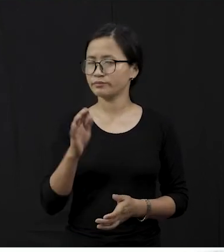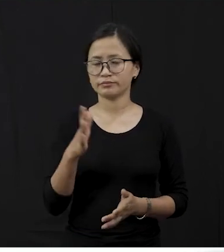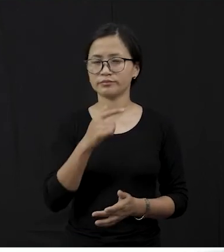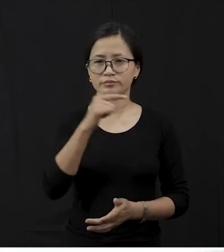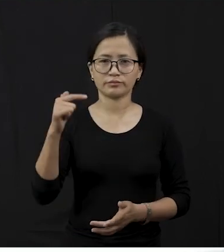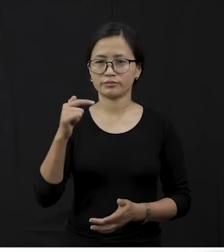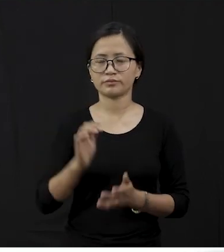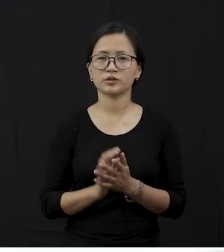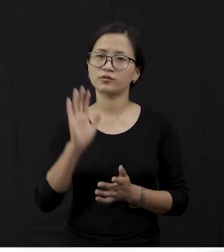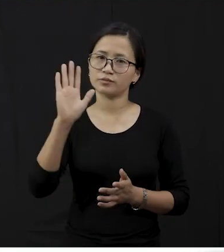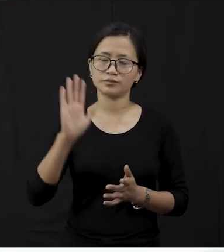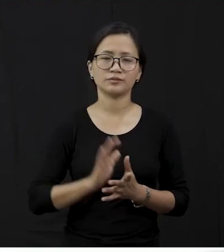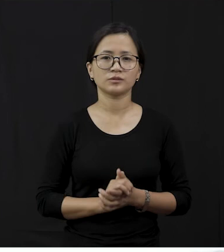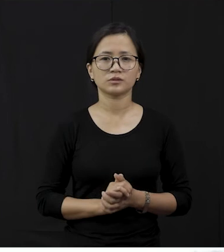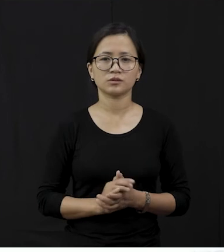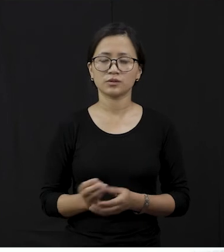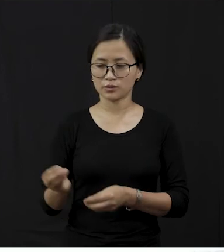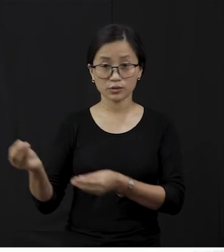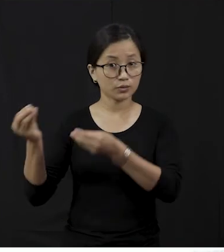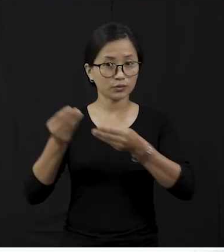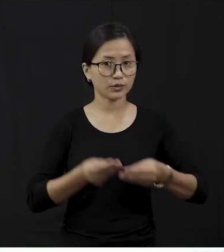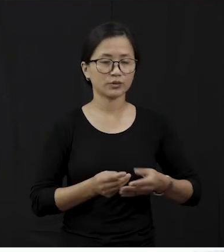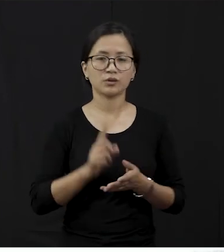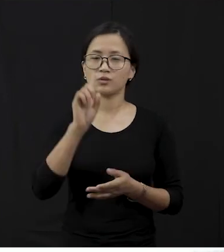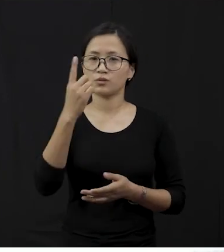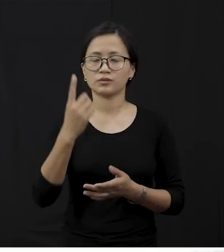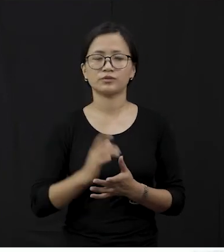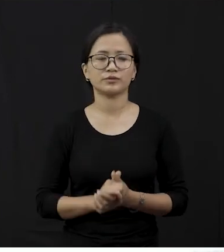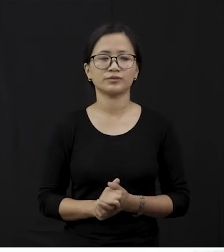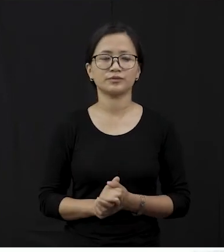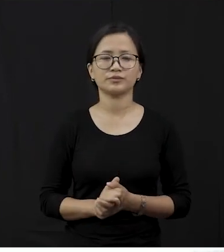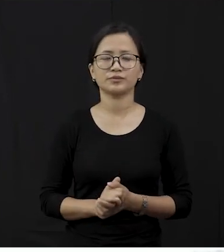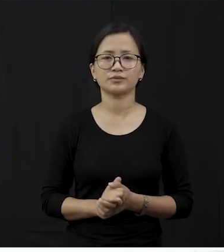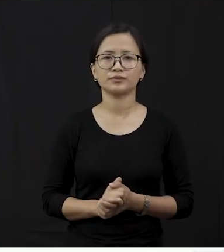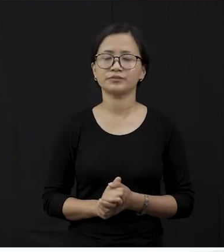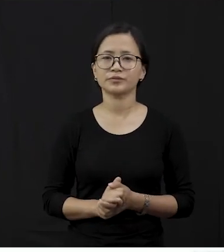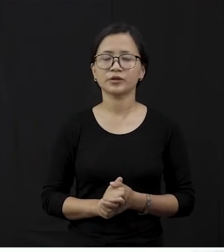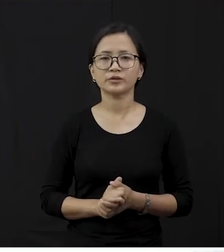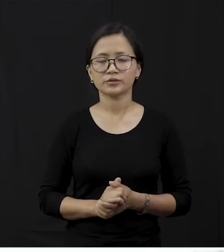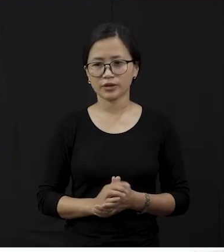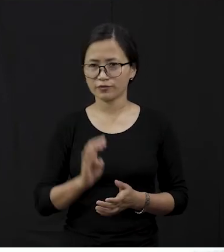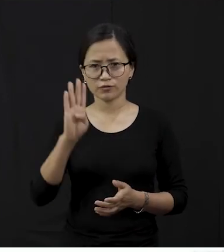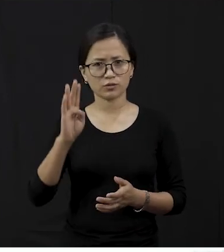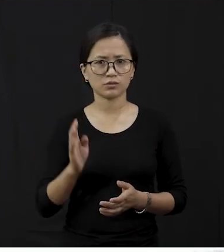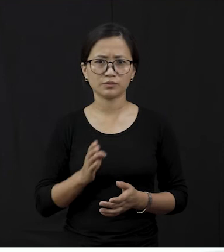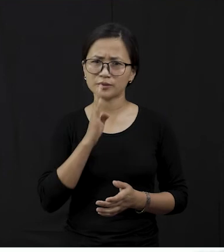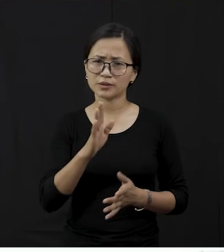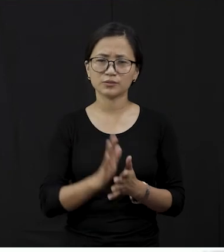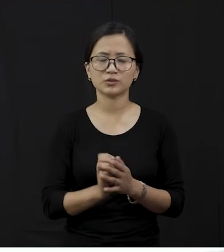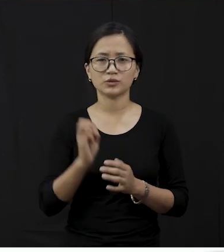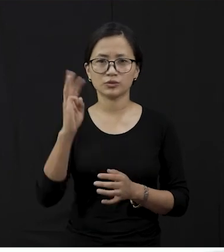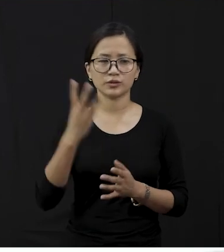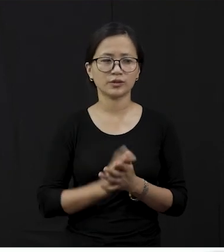from 5. So we are going to borrow a 1 from here. Okay, then this 4 became 3. Then 15